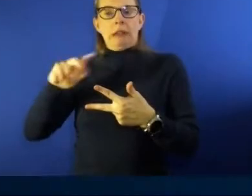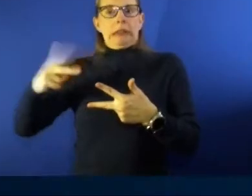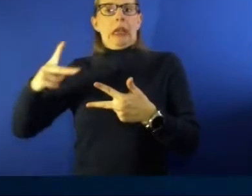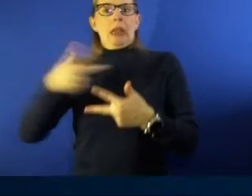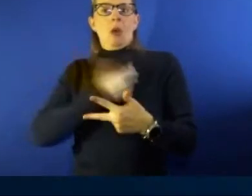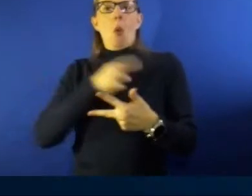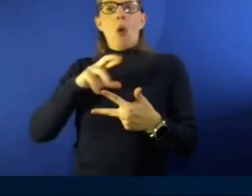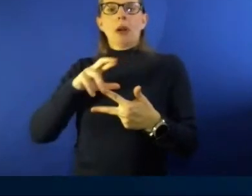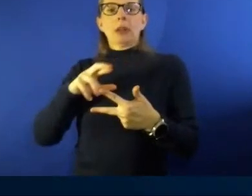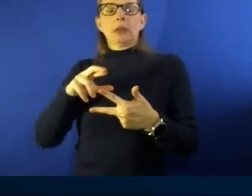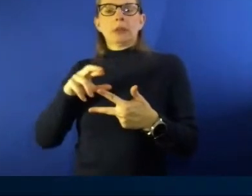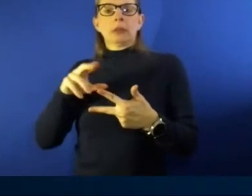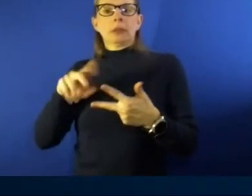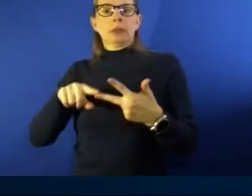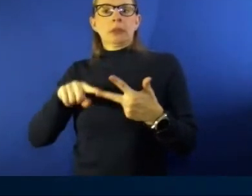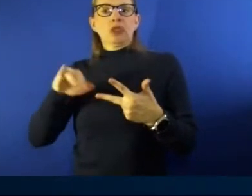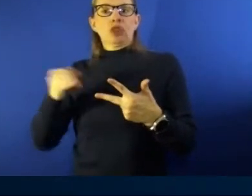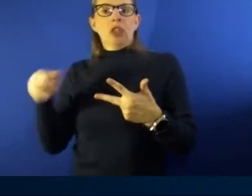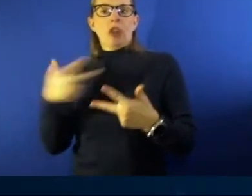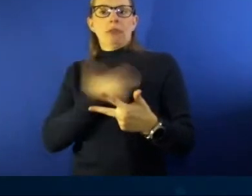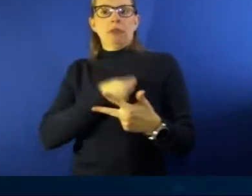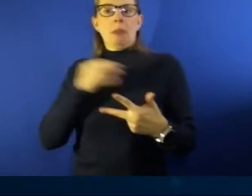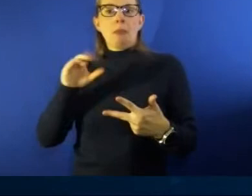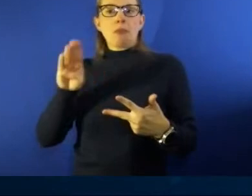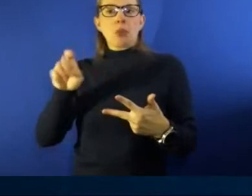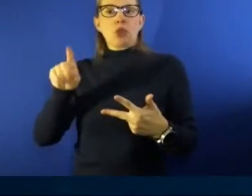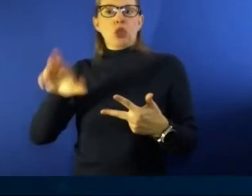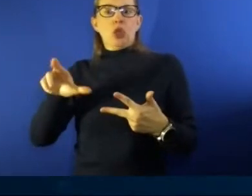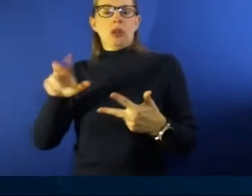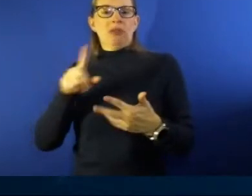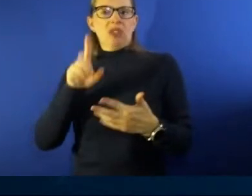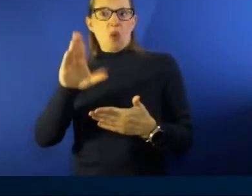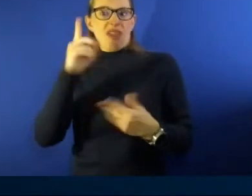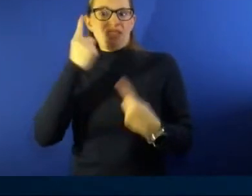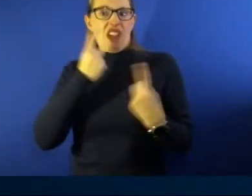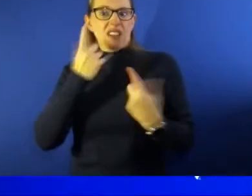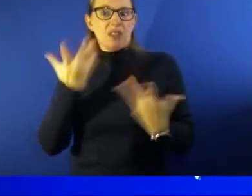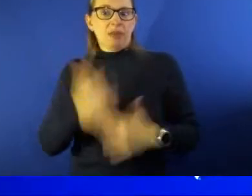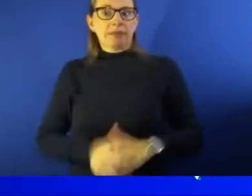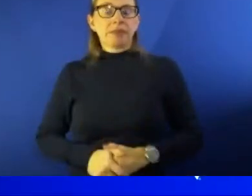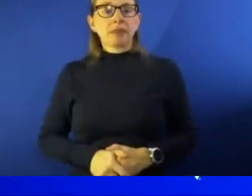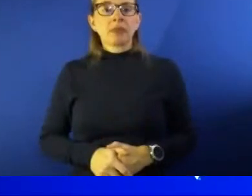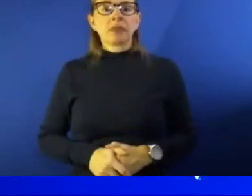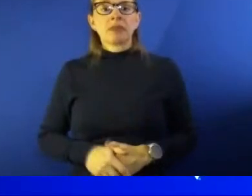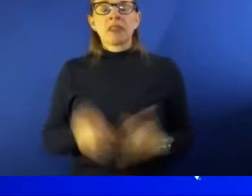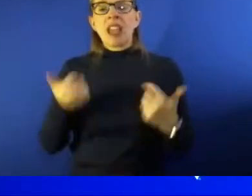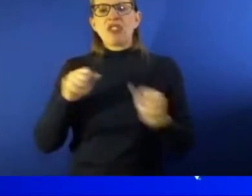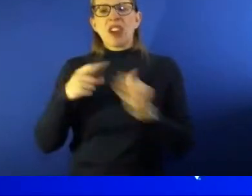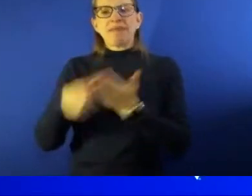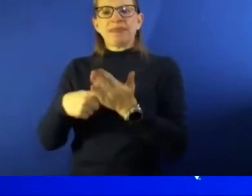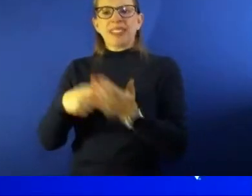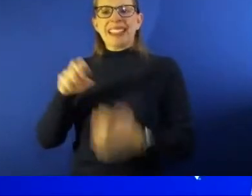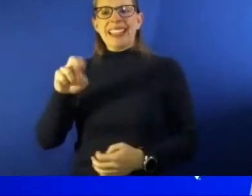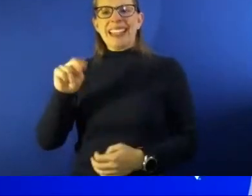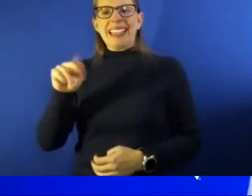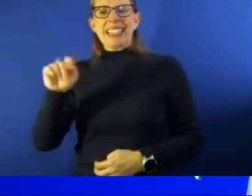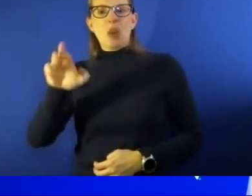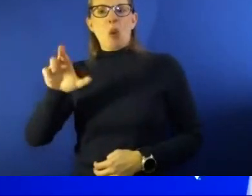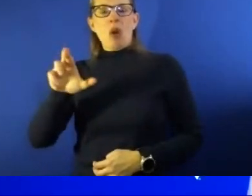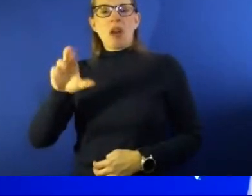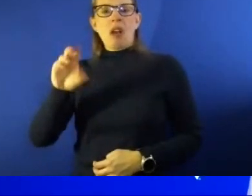J&J, since it's different. Any thoughts on that? Yeah, I mean, I would try to speak with an ENT or an